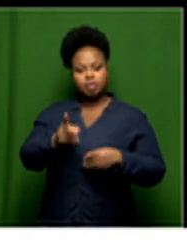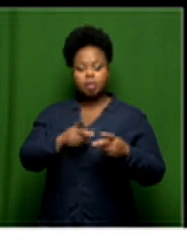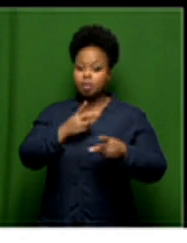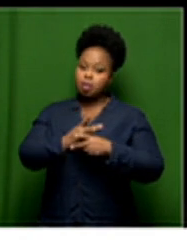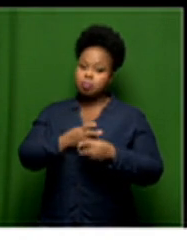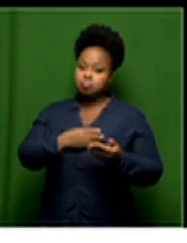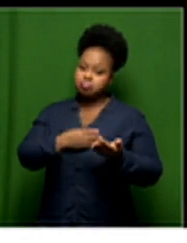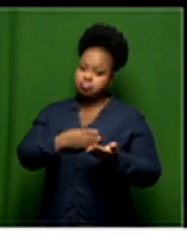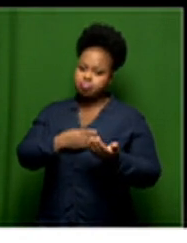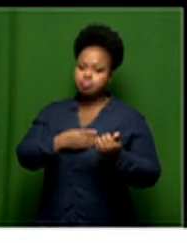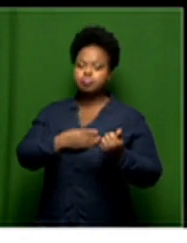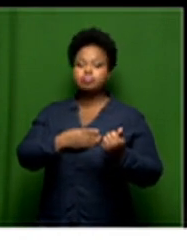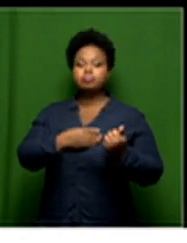also